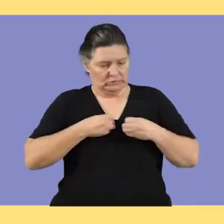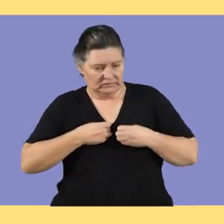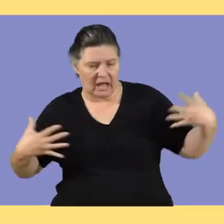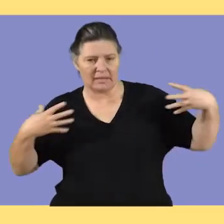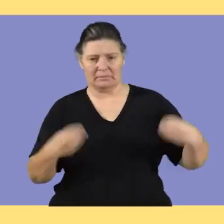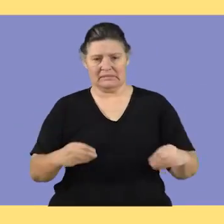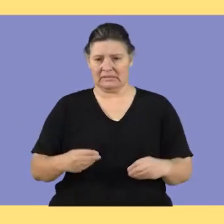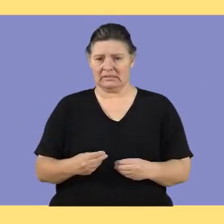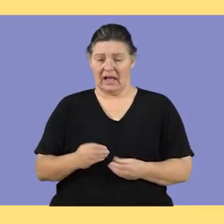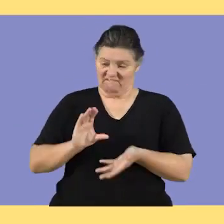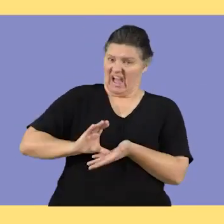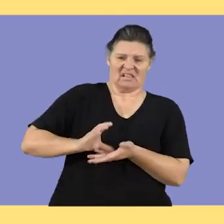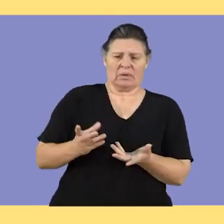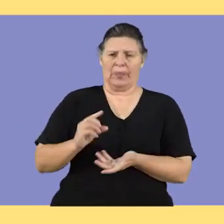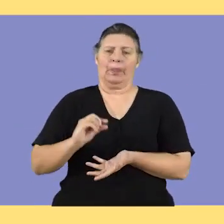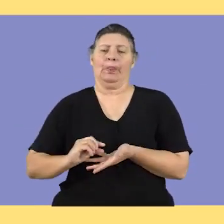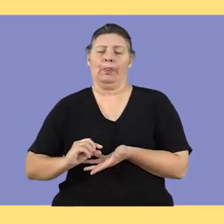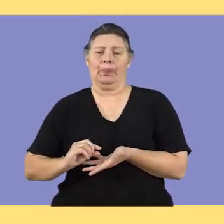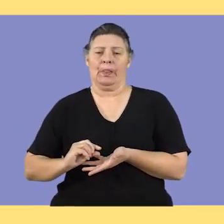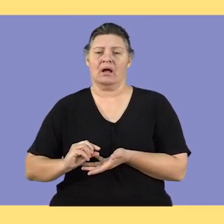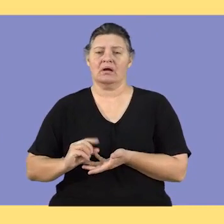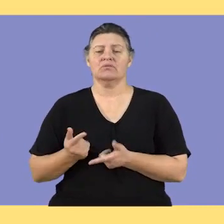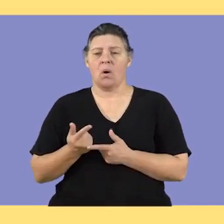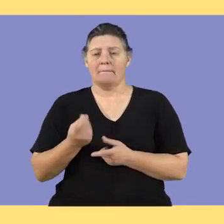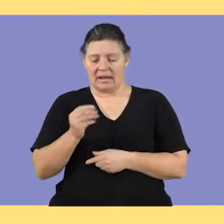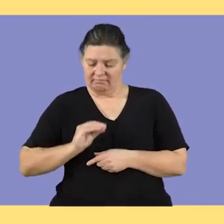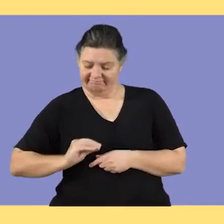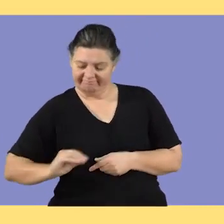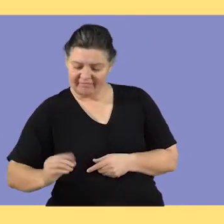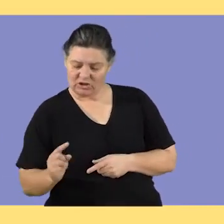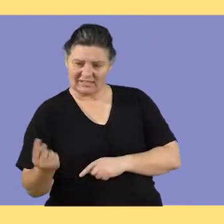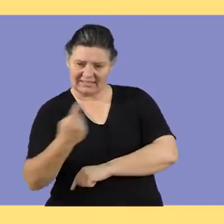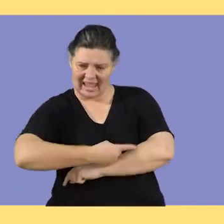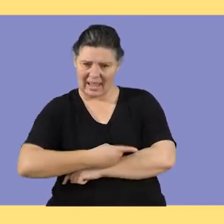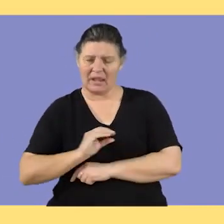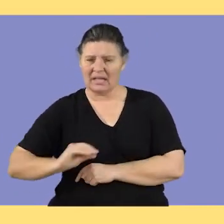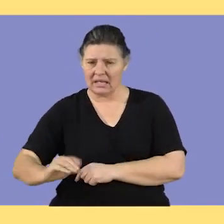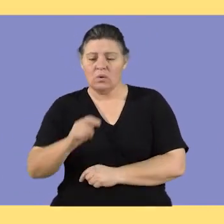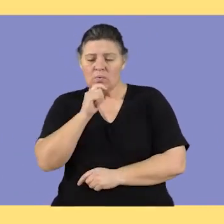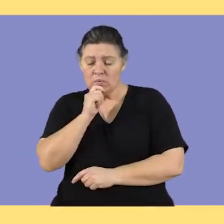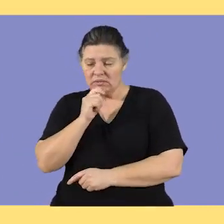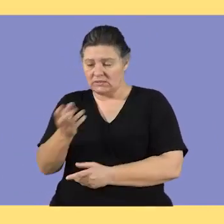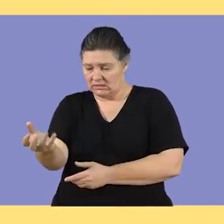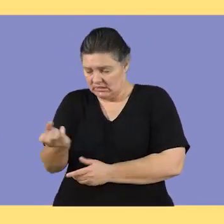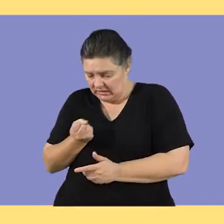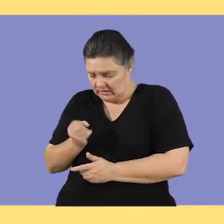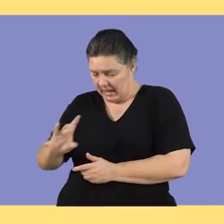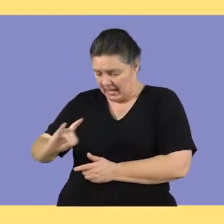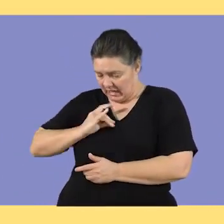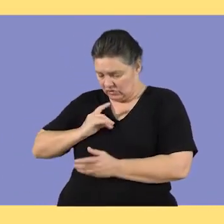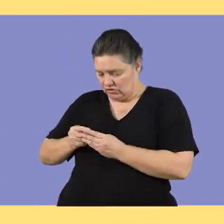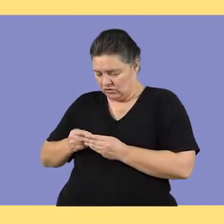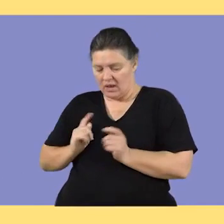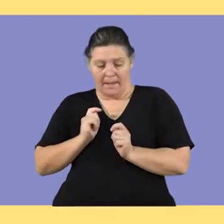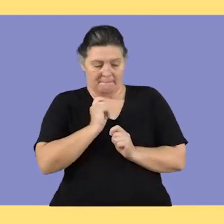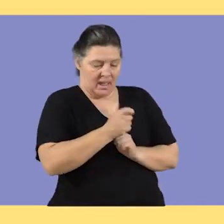start their business with. So they put in very little money into the business on the first day, and then they use that particular